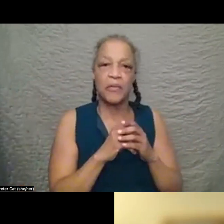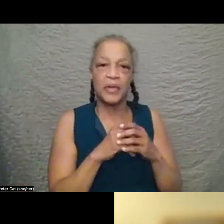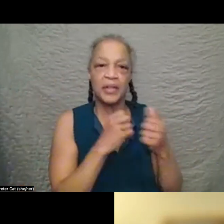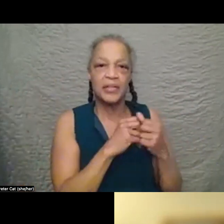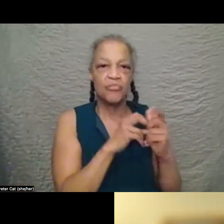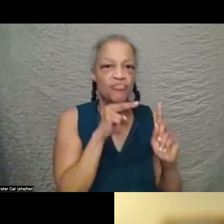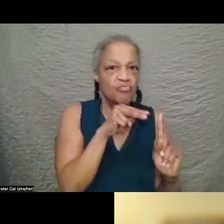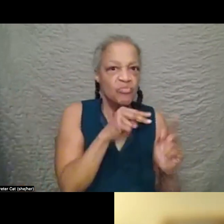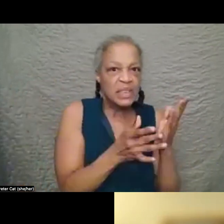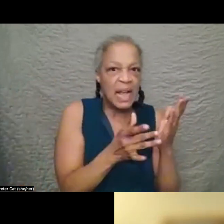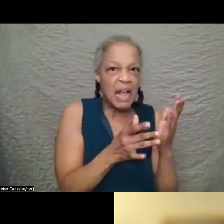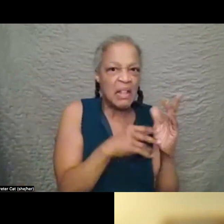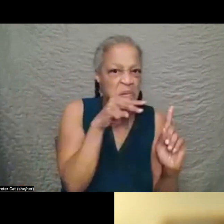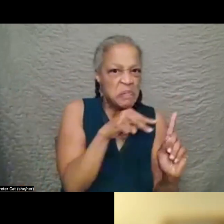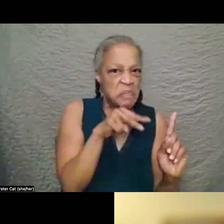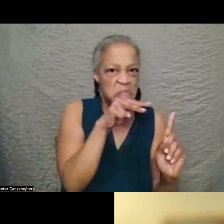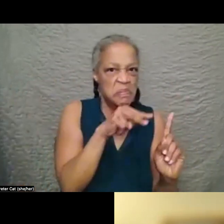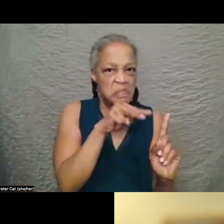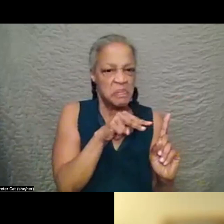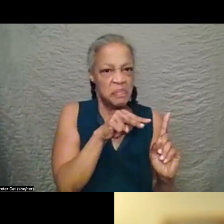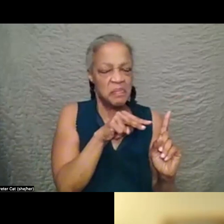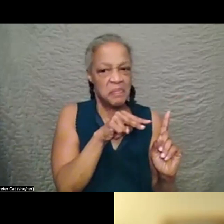with technology.